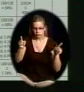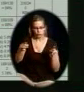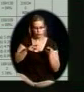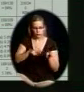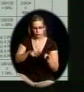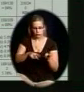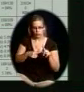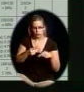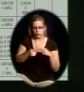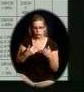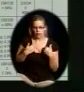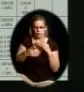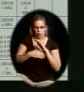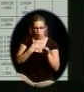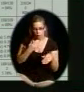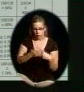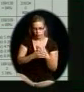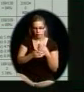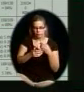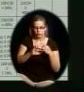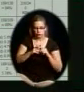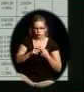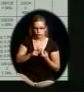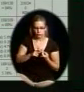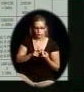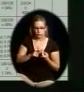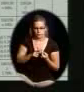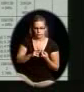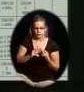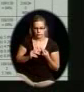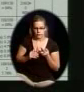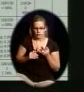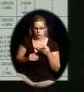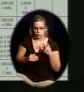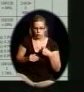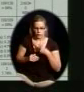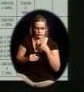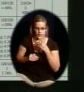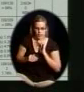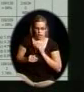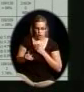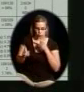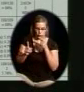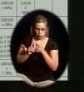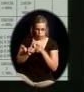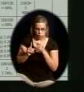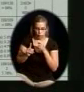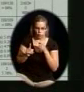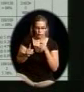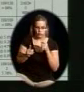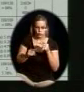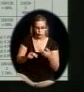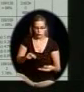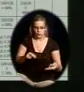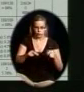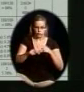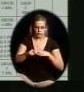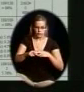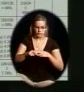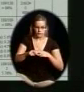have all of that created from the very beginning. We said in our goal that that our goal is to